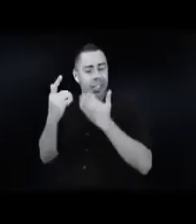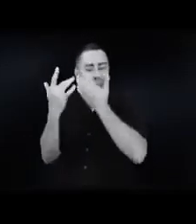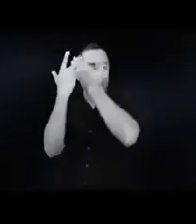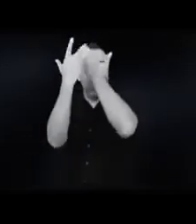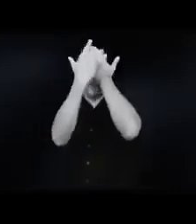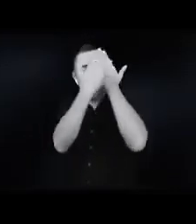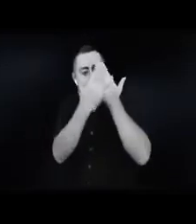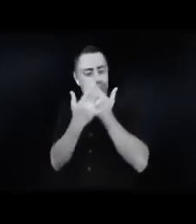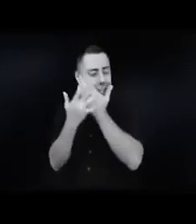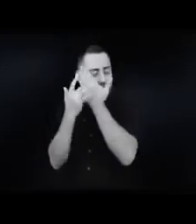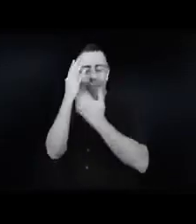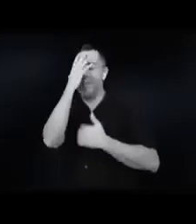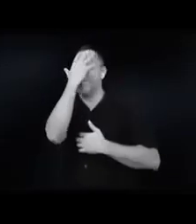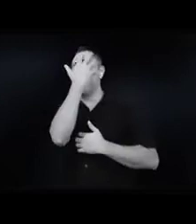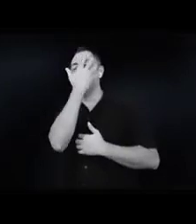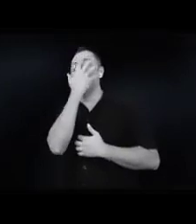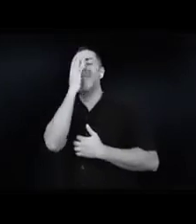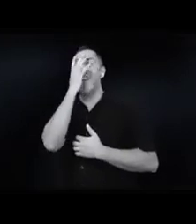So